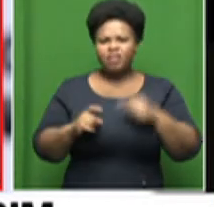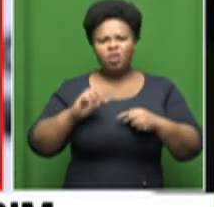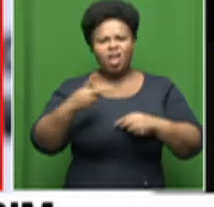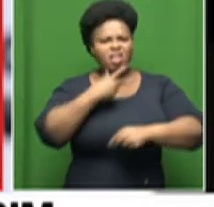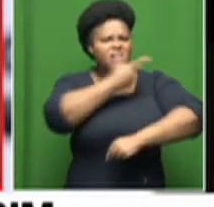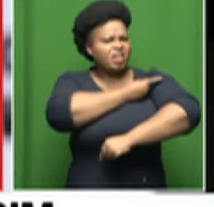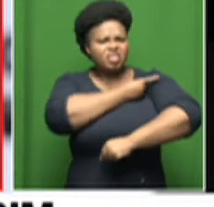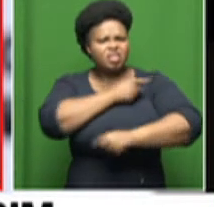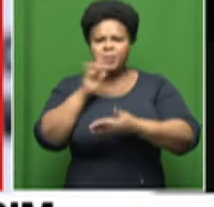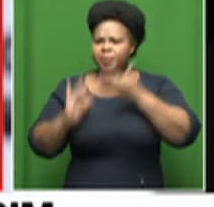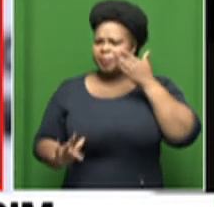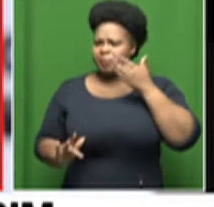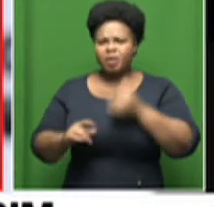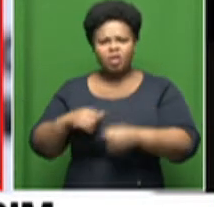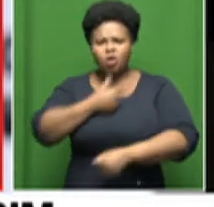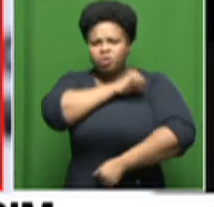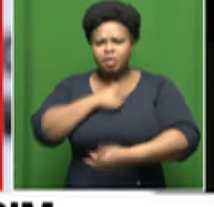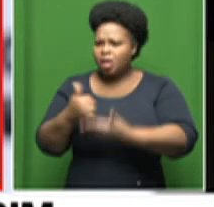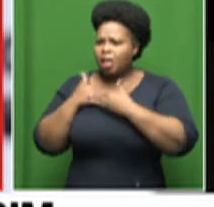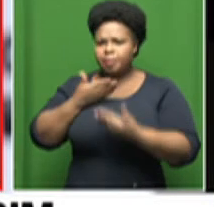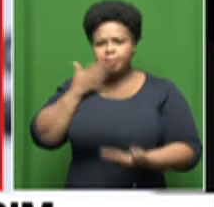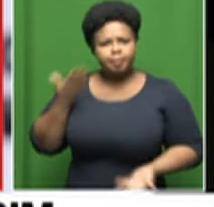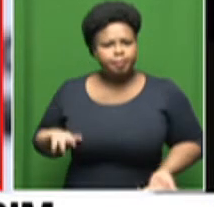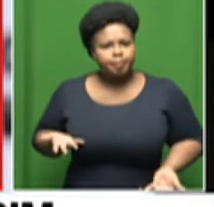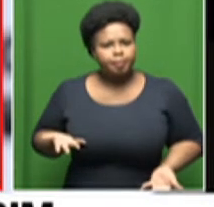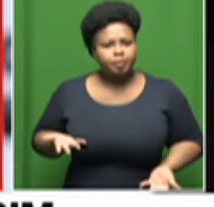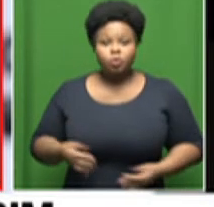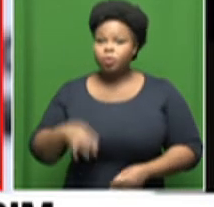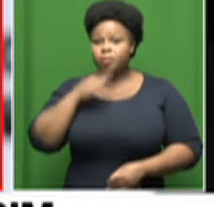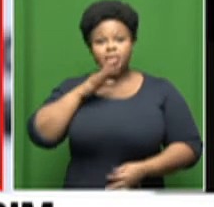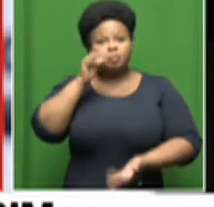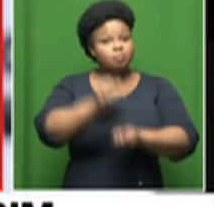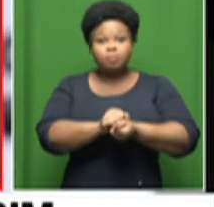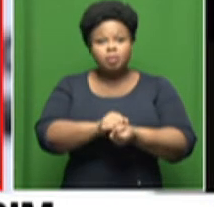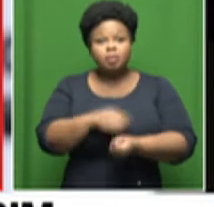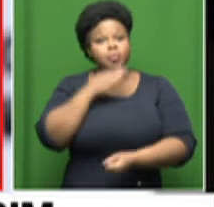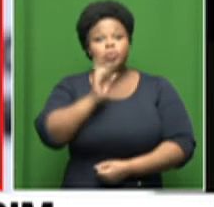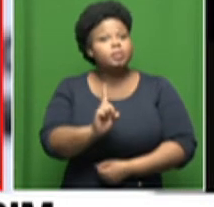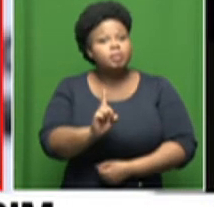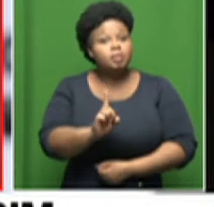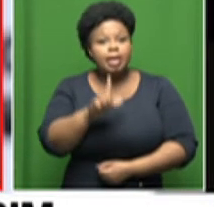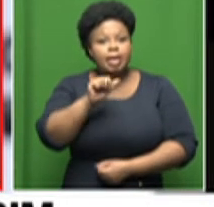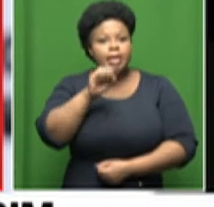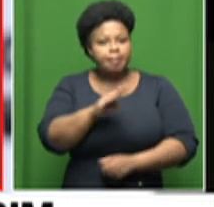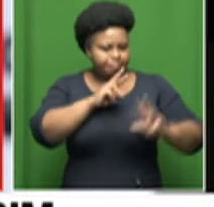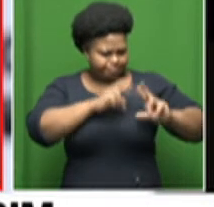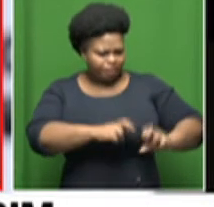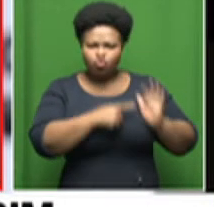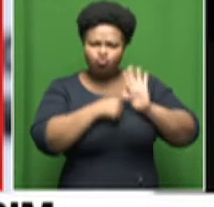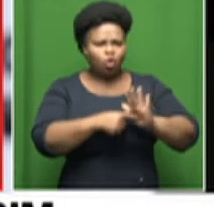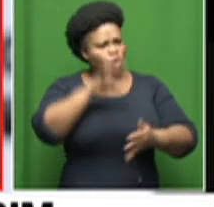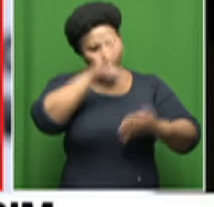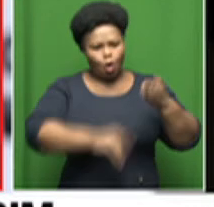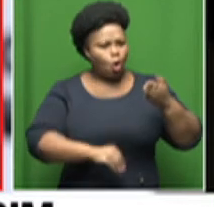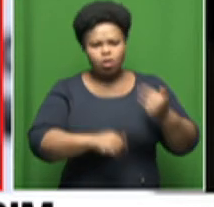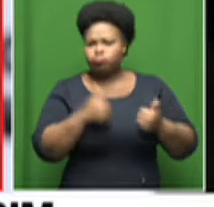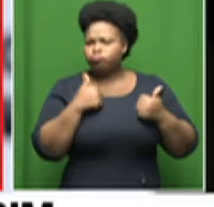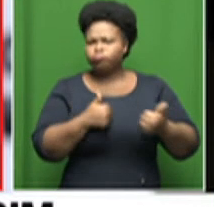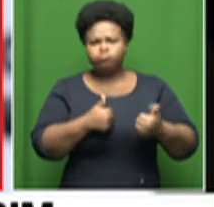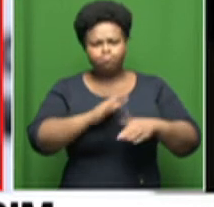vaccines. So what have we learned about vaccines and the variant? Well, firstly, laboratory studies show that all